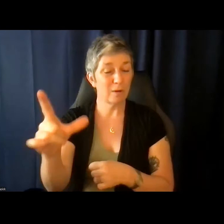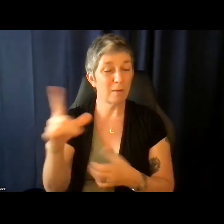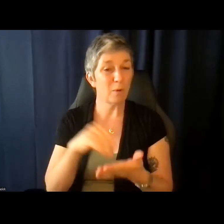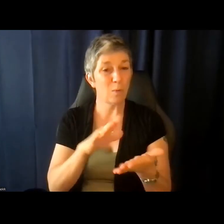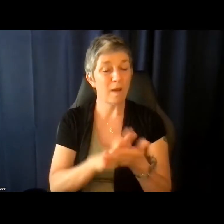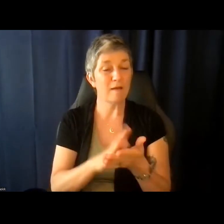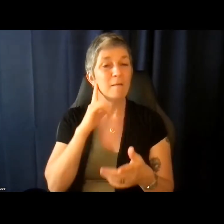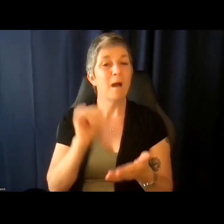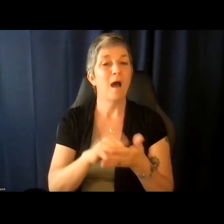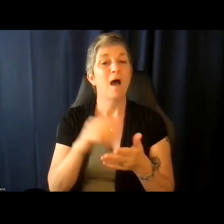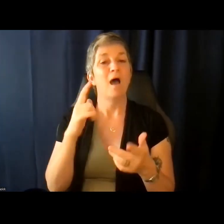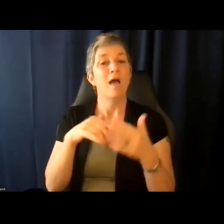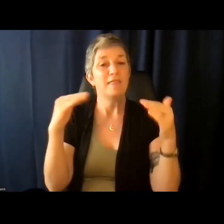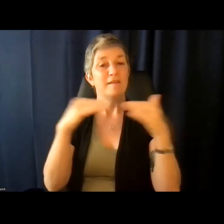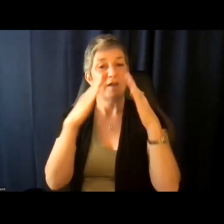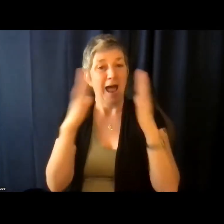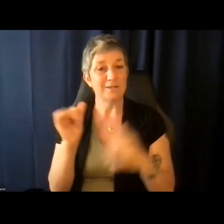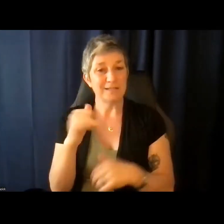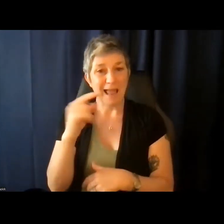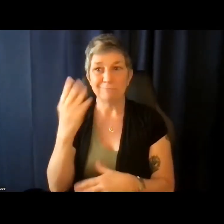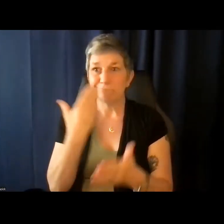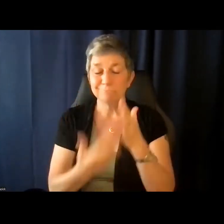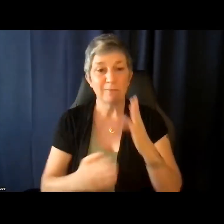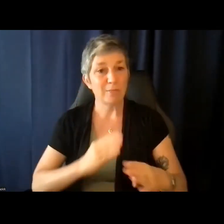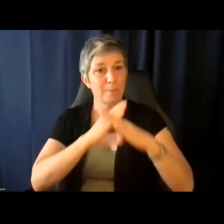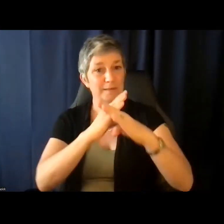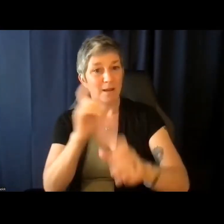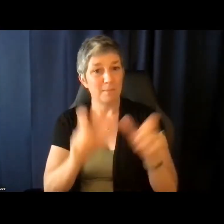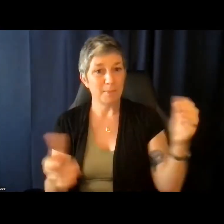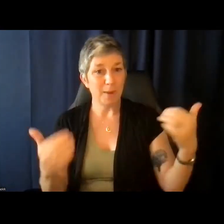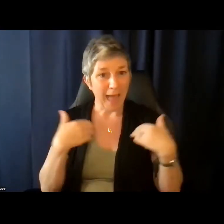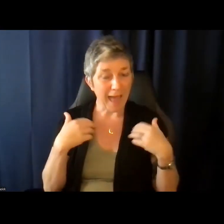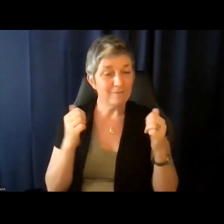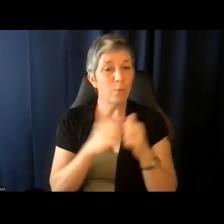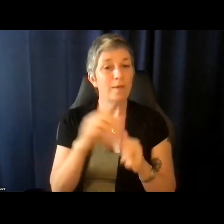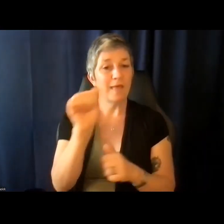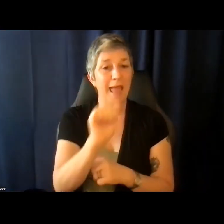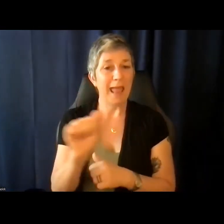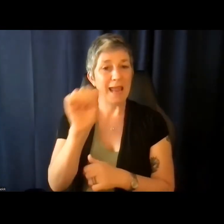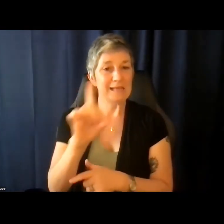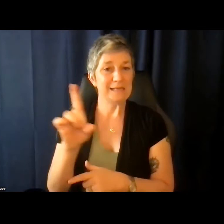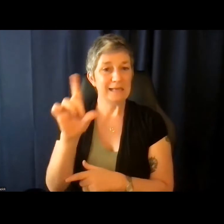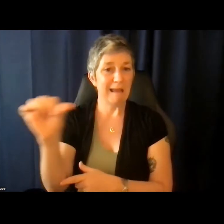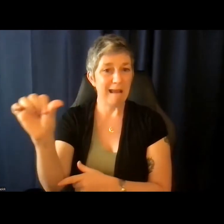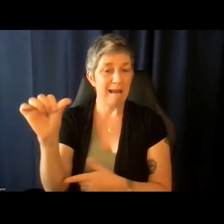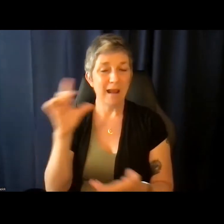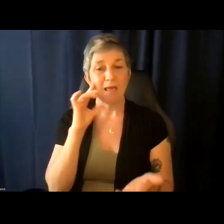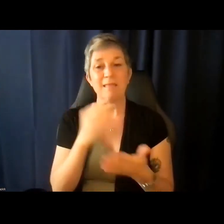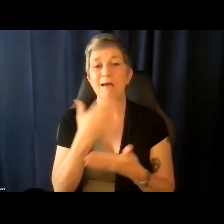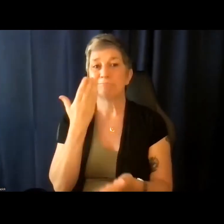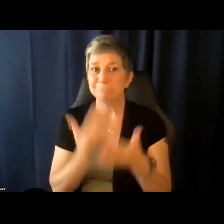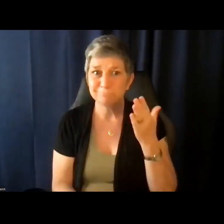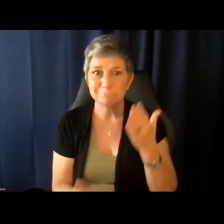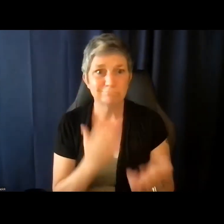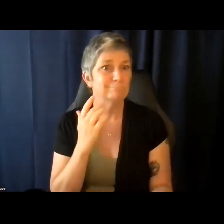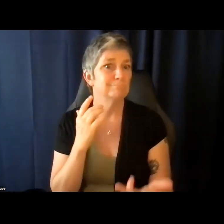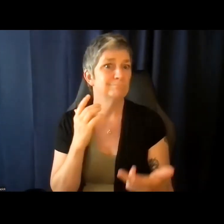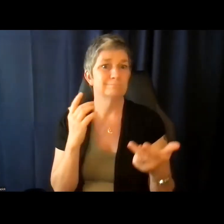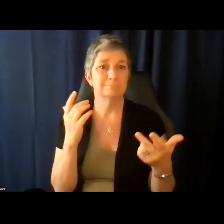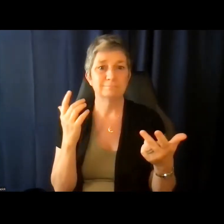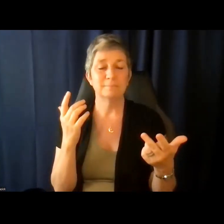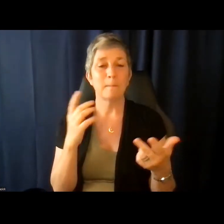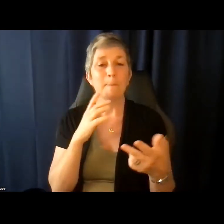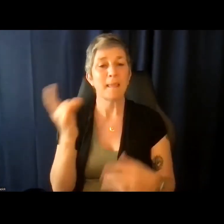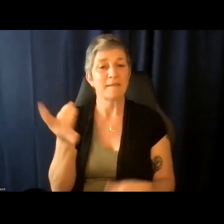Act, despite the protections that people have under the Americans with Disabilities Act, despite the fact that the Violence